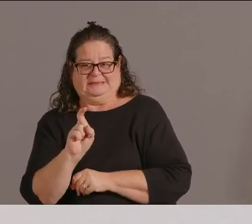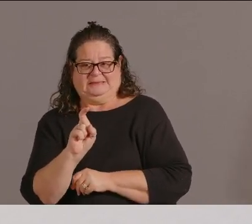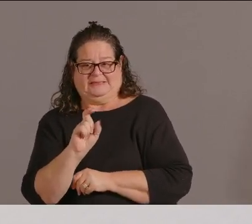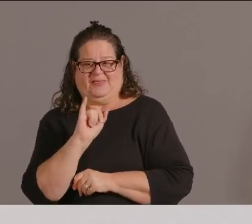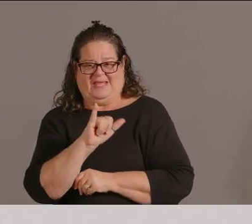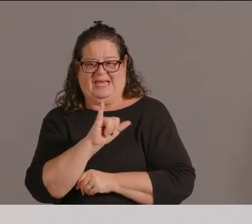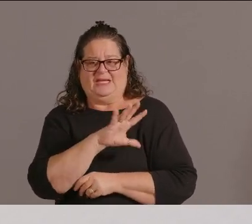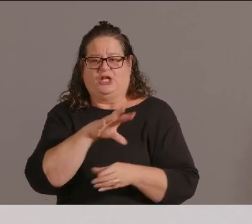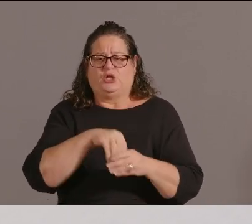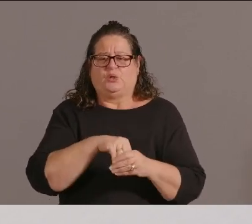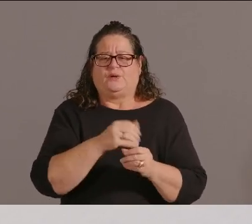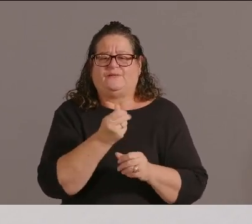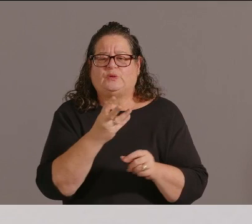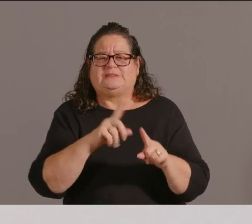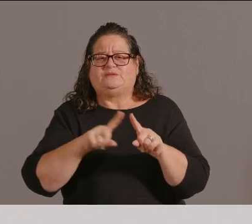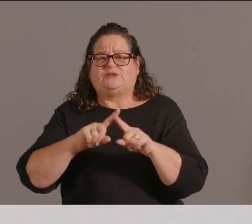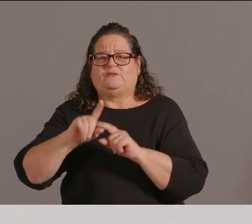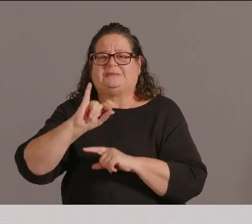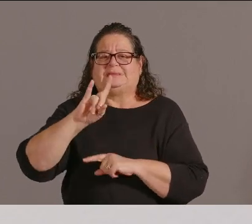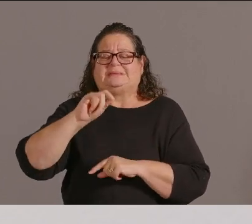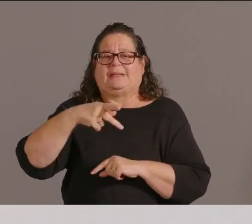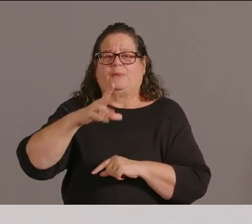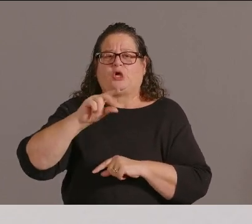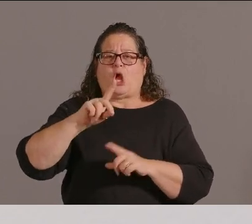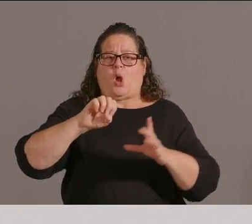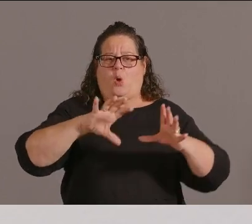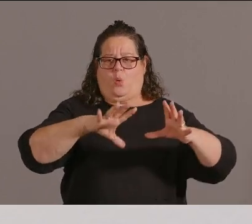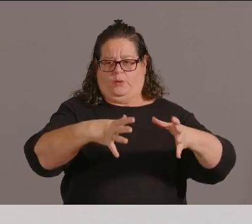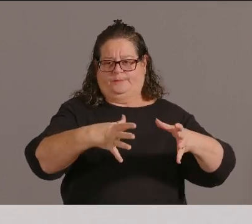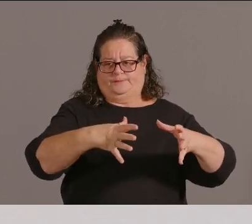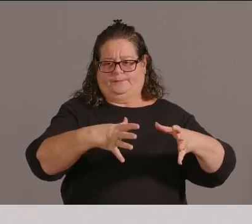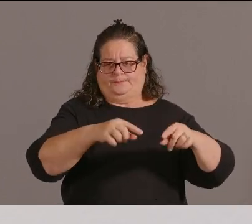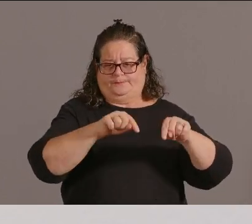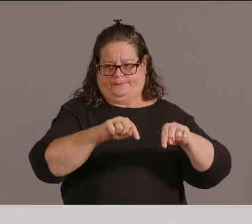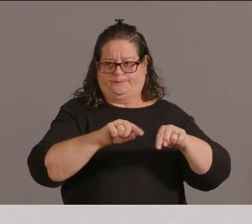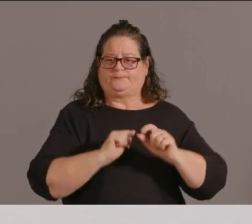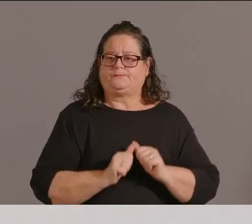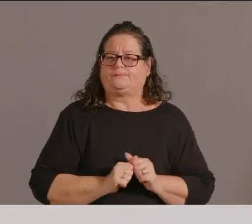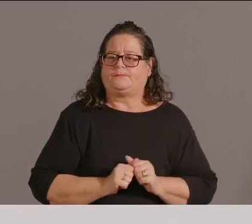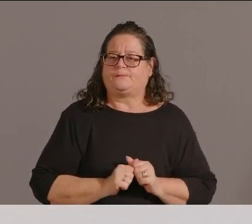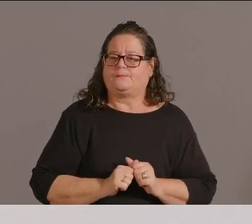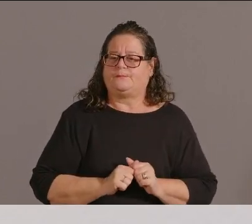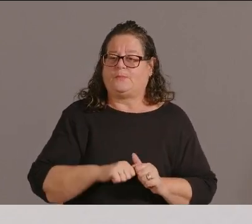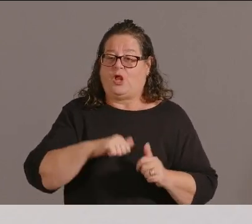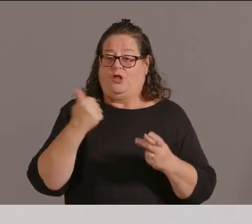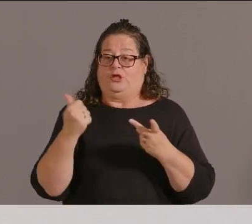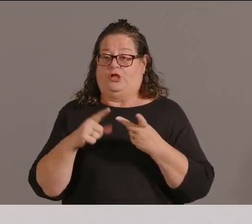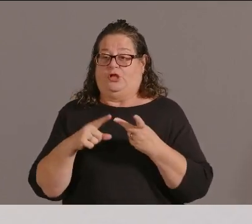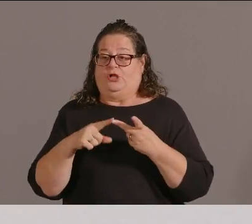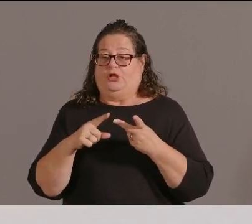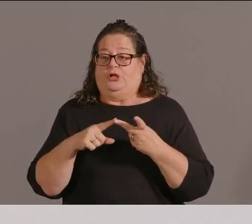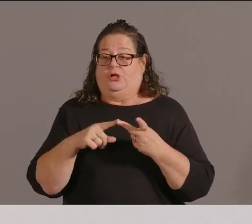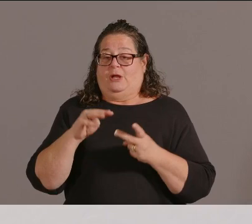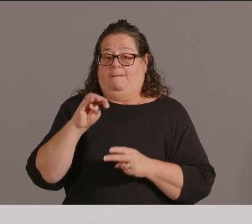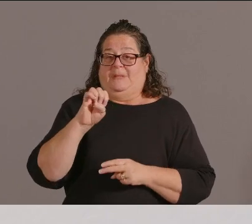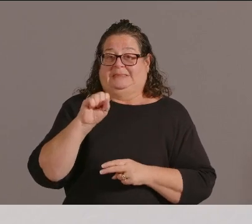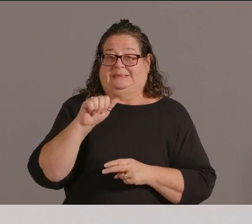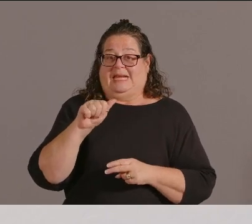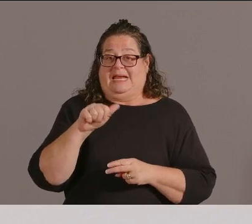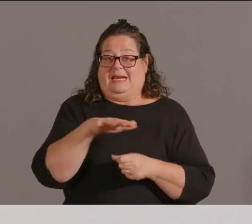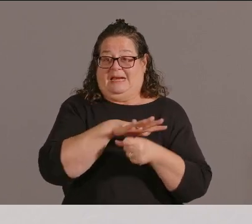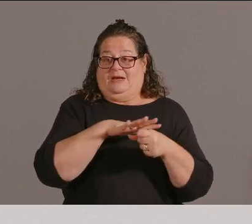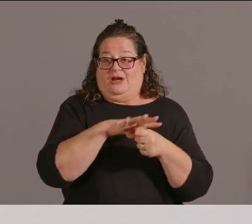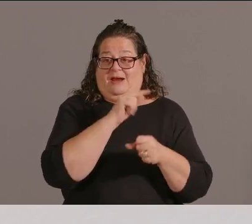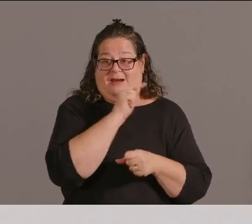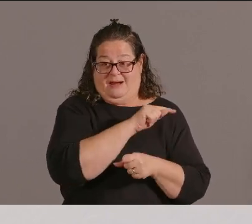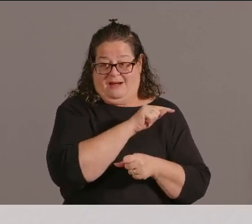included in that. We're also looking at a area in Mesa and Yuma, and then they've identified